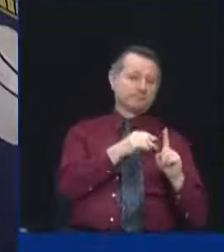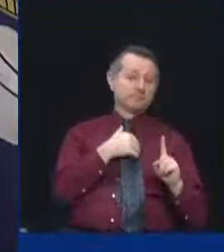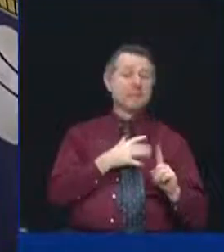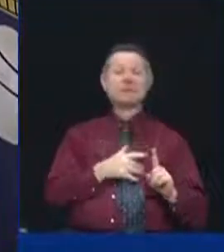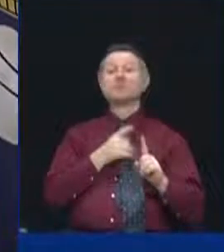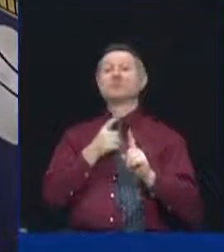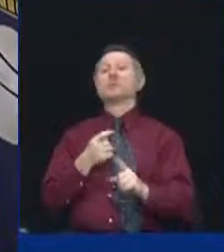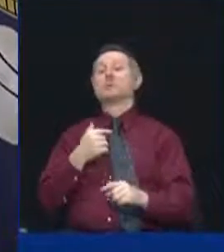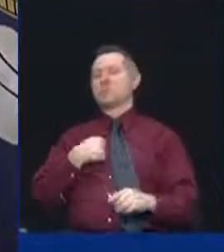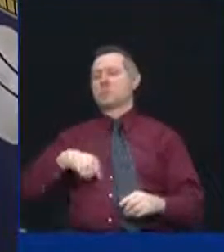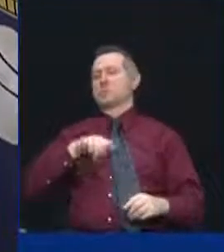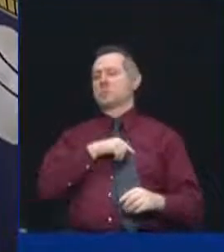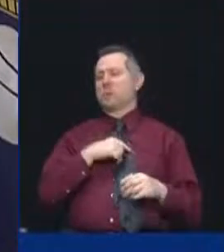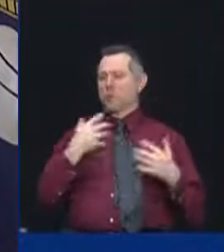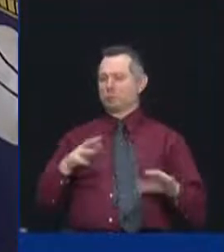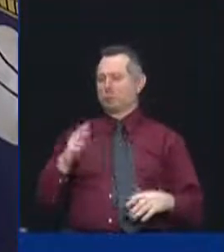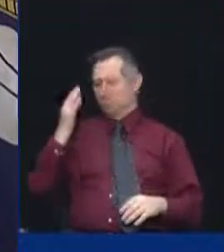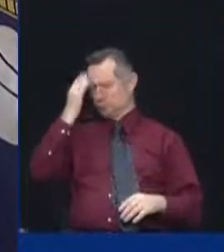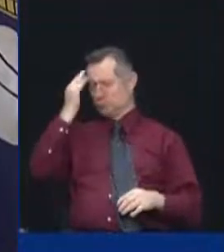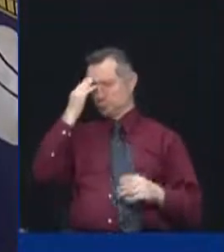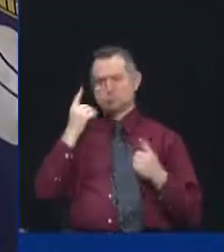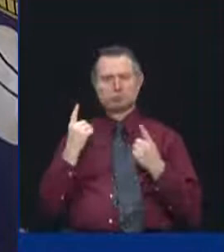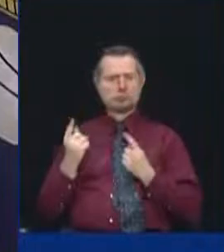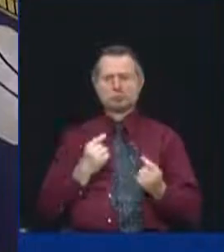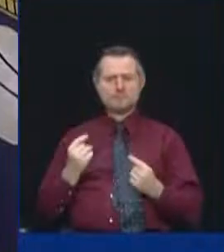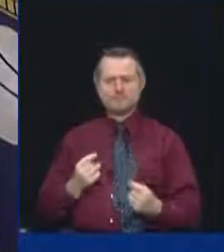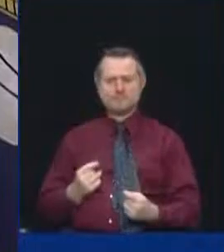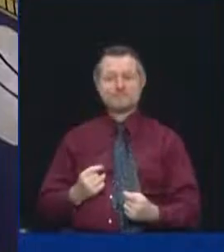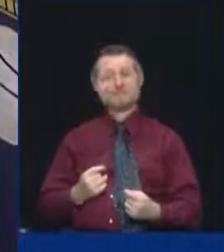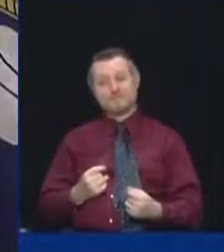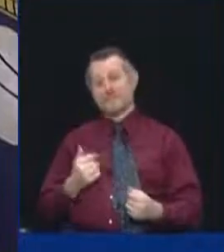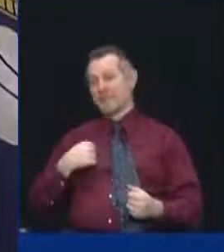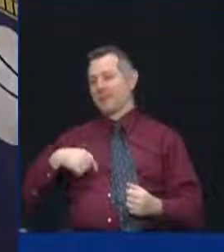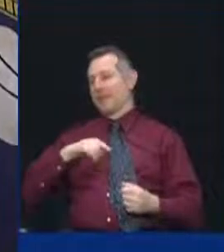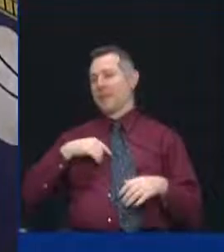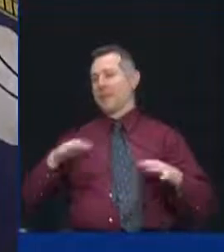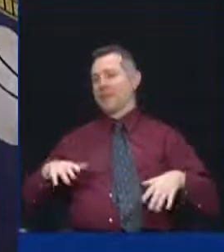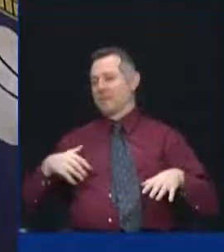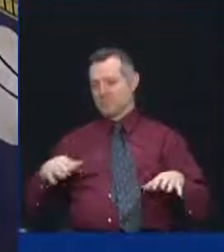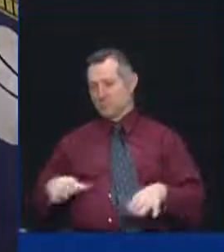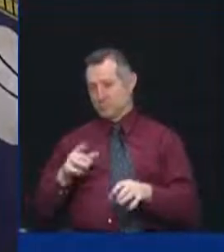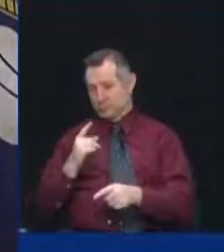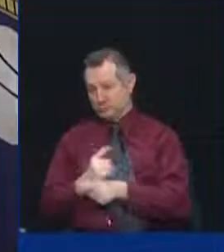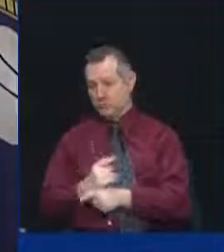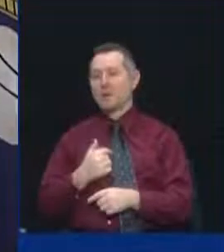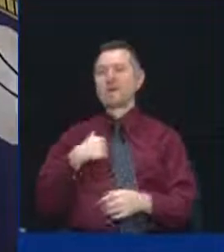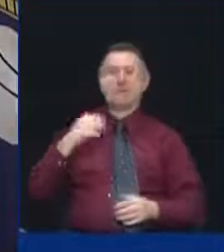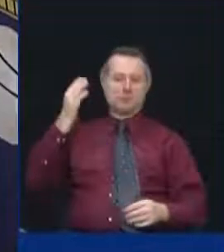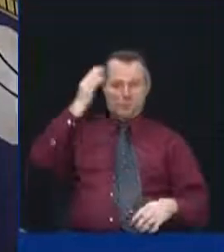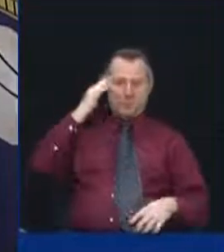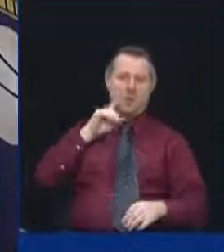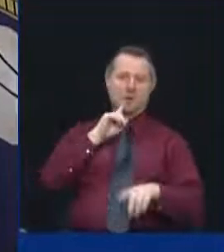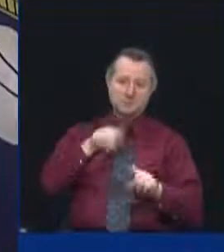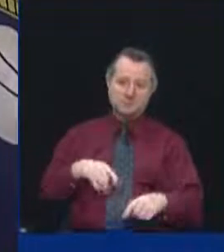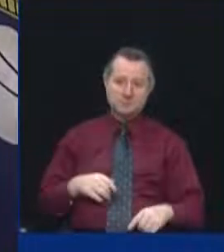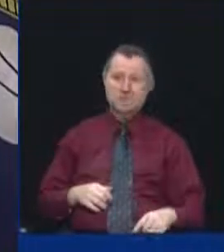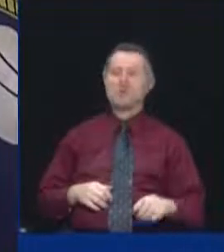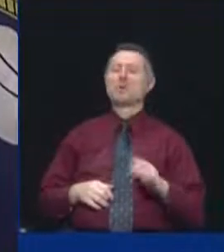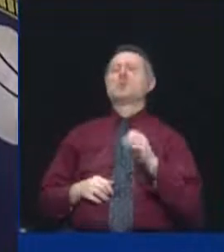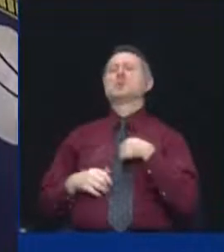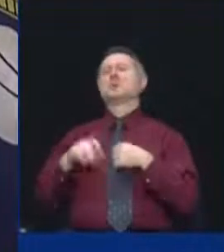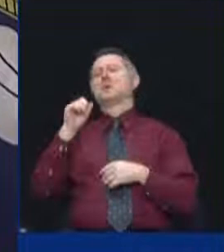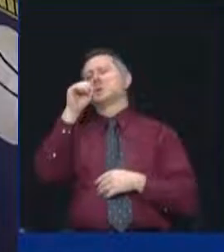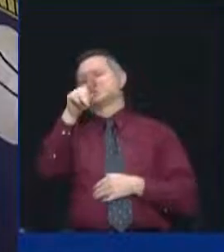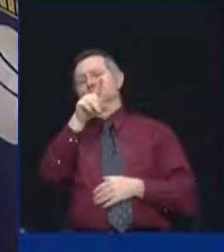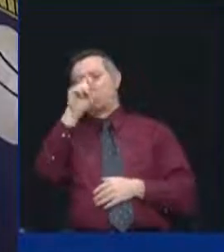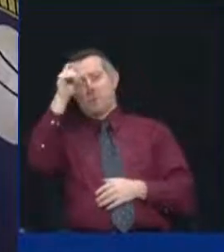to do. It hasn't been done, but we know what to do, right? Why hasn't it been done? You're the governor, you've been